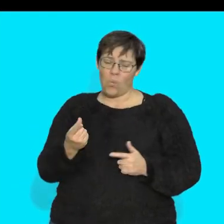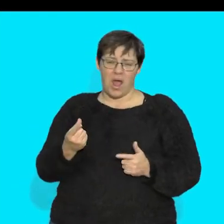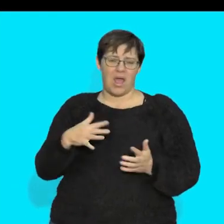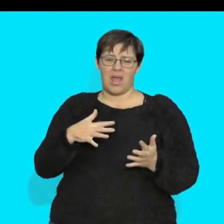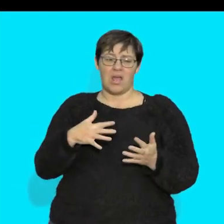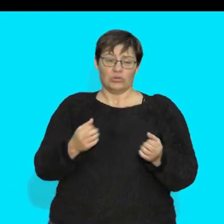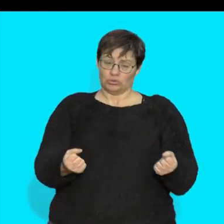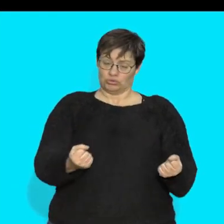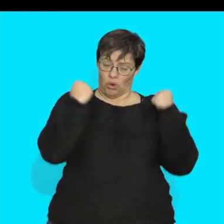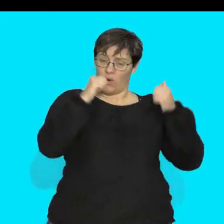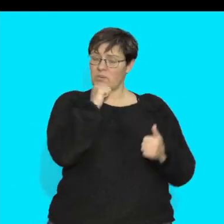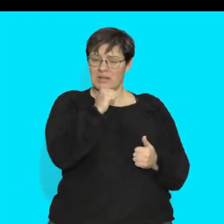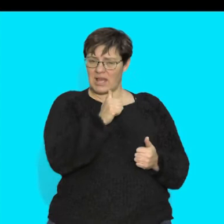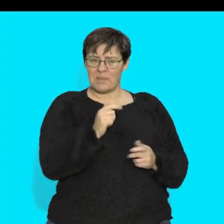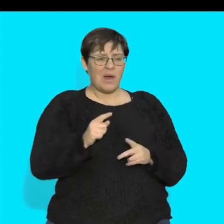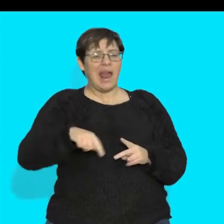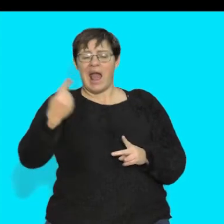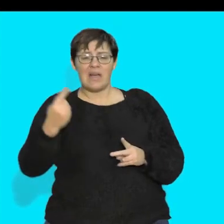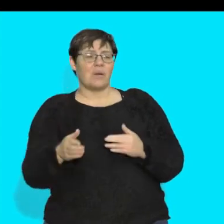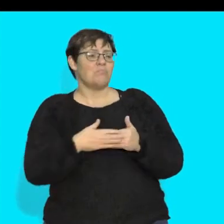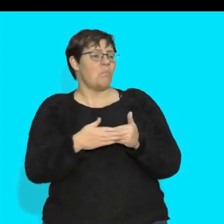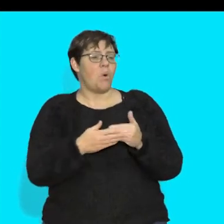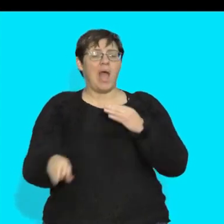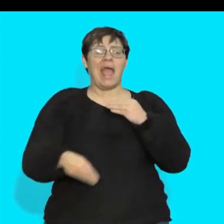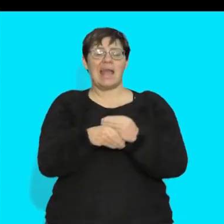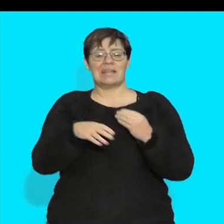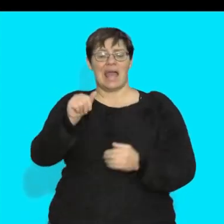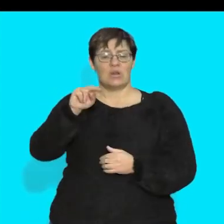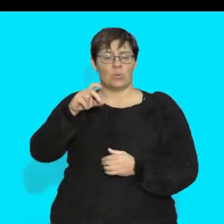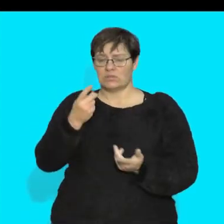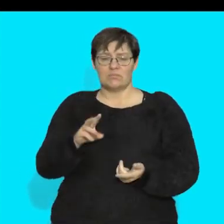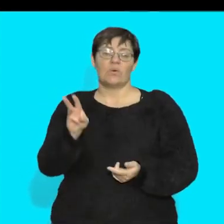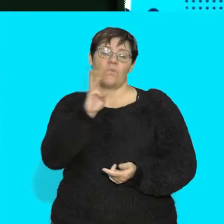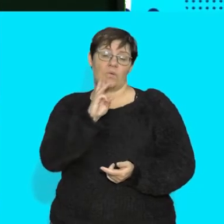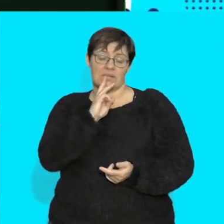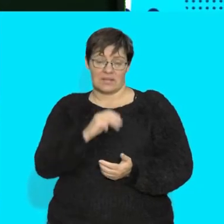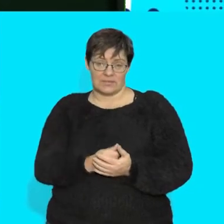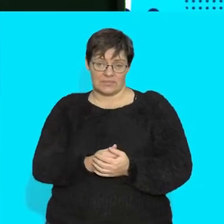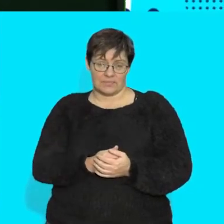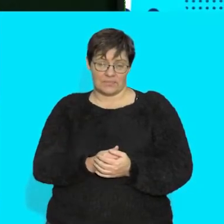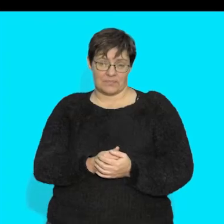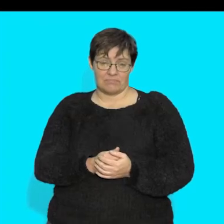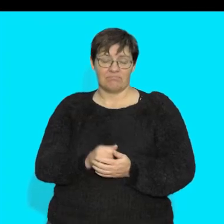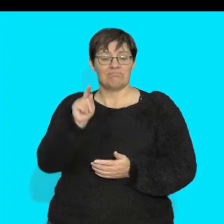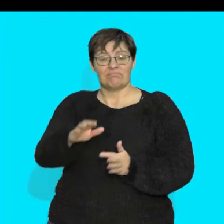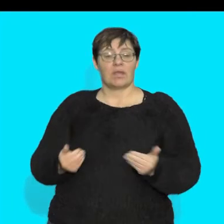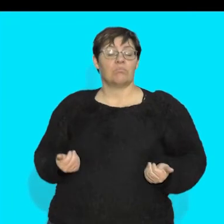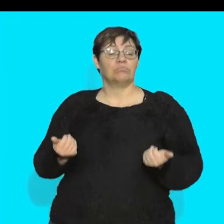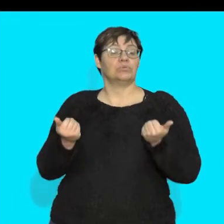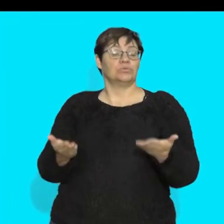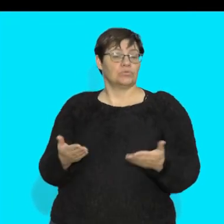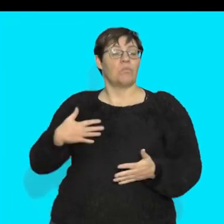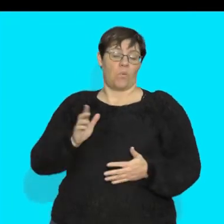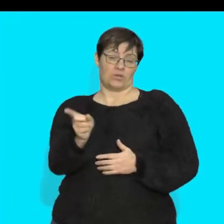ignore that one, even though it's strong. And we're saying, what else is going to be around the anode? Well, it's the water. And that's